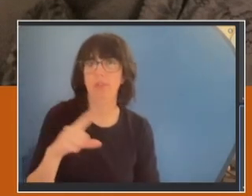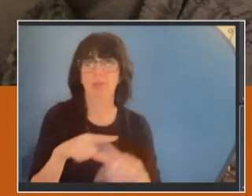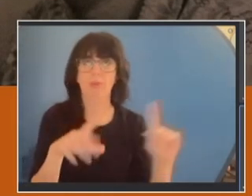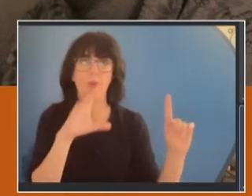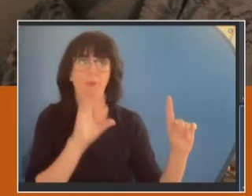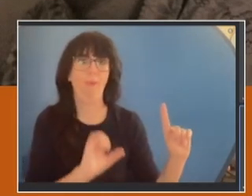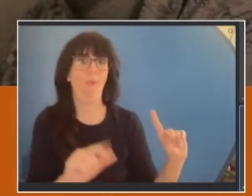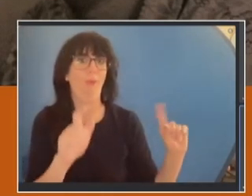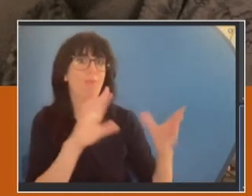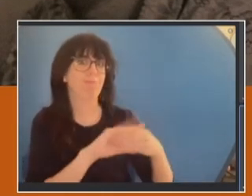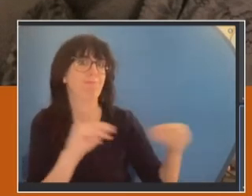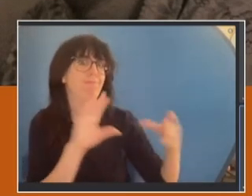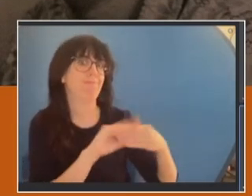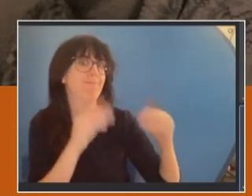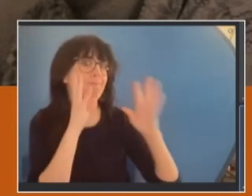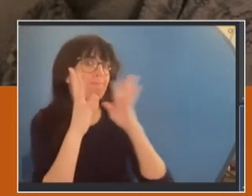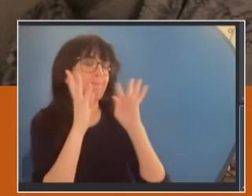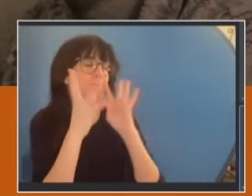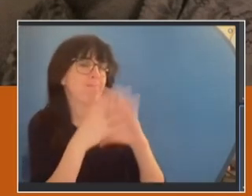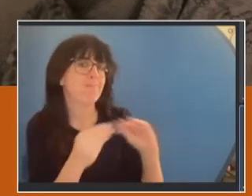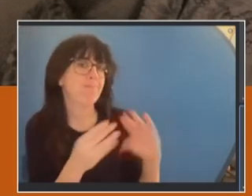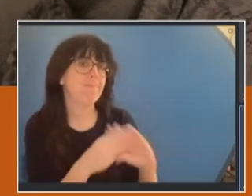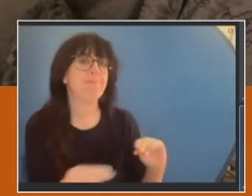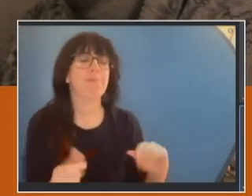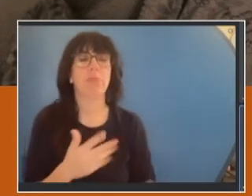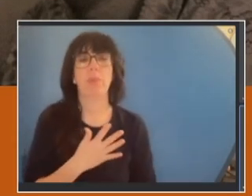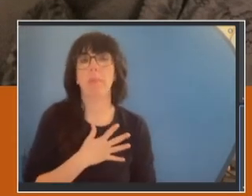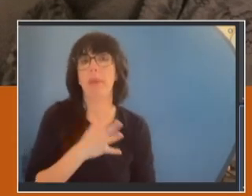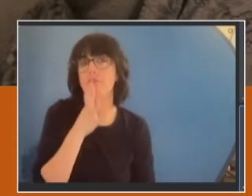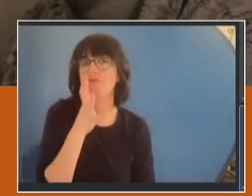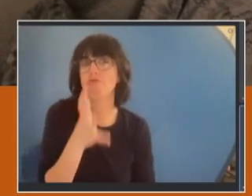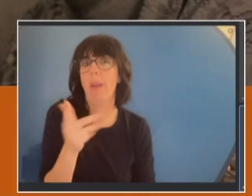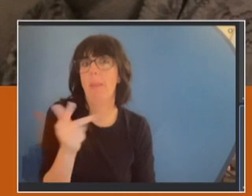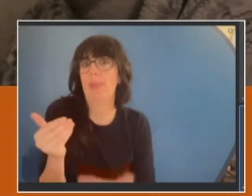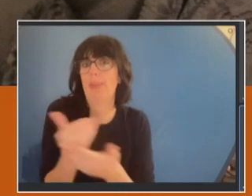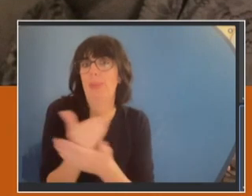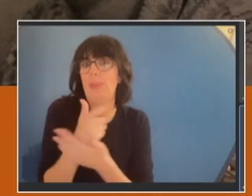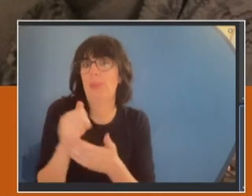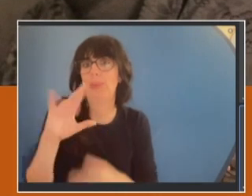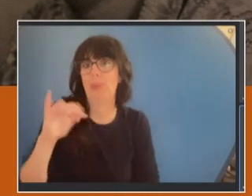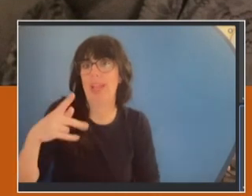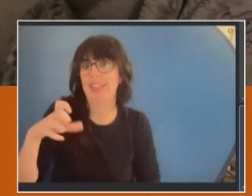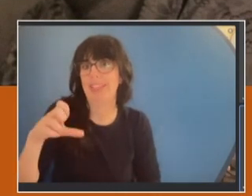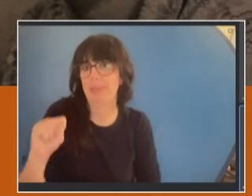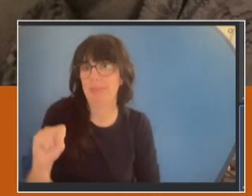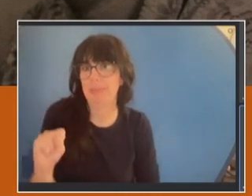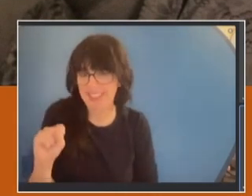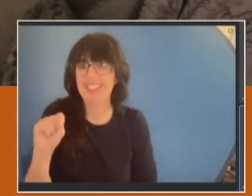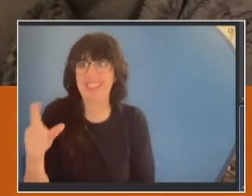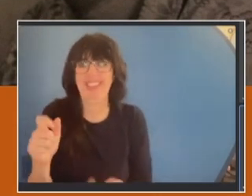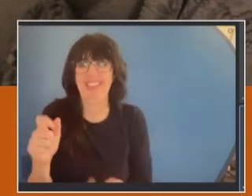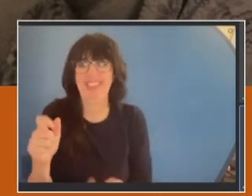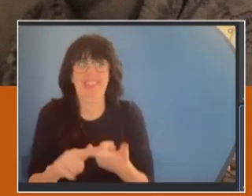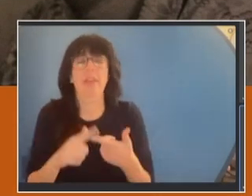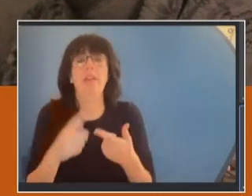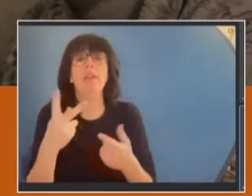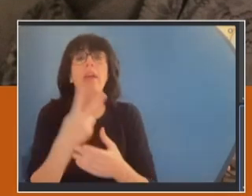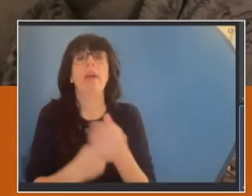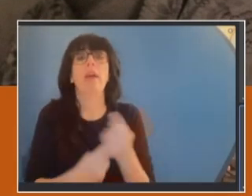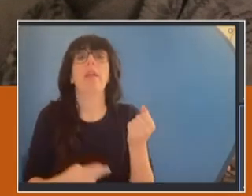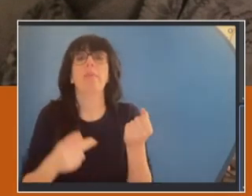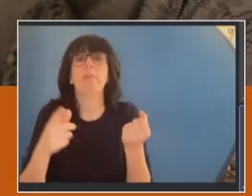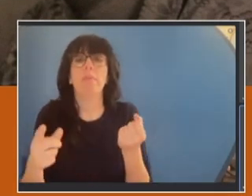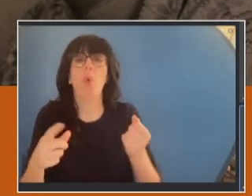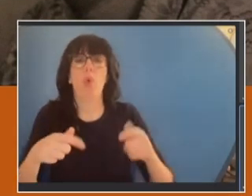grandmothers knew recipes by heart. They quilted, which for me is both a fiber art, but